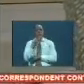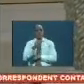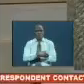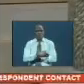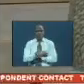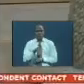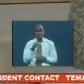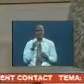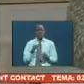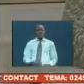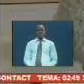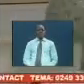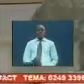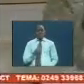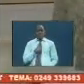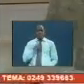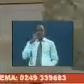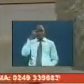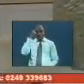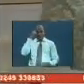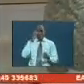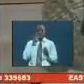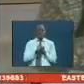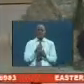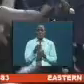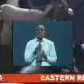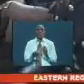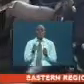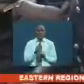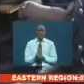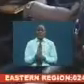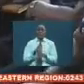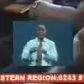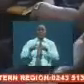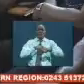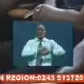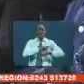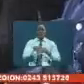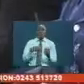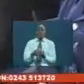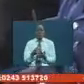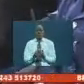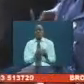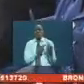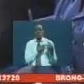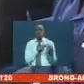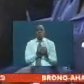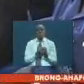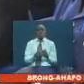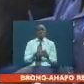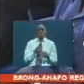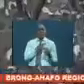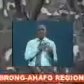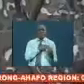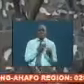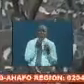which is an anomaly, and I think that that should have to be repaired. The various security agencies charged with manning the post